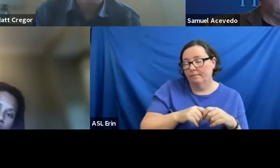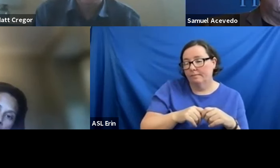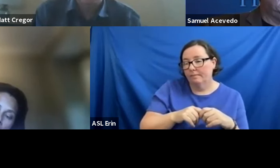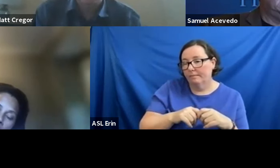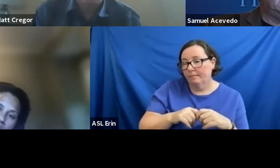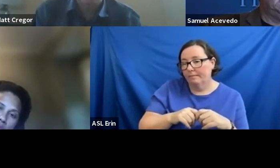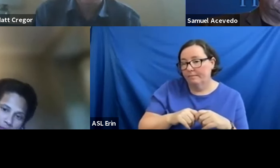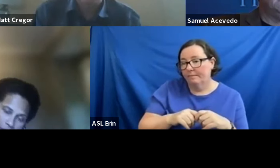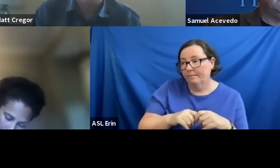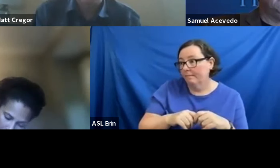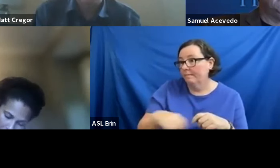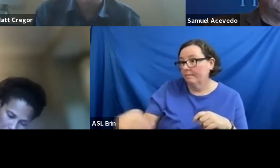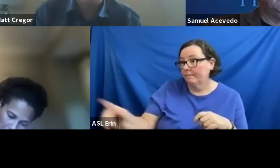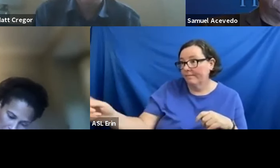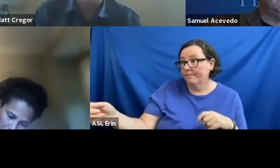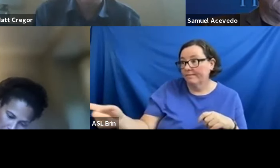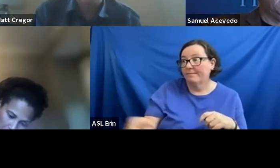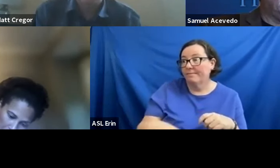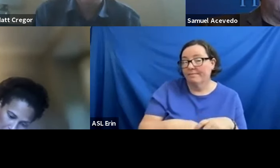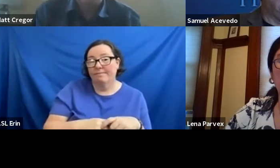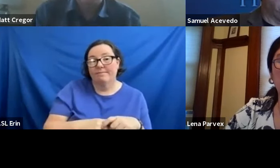Please unmute yourself and start your camera.